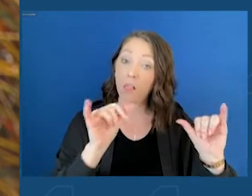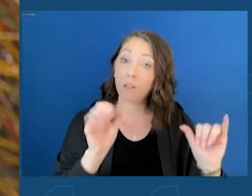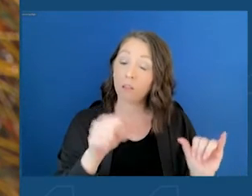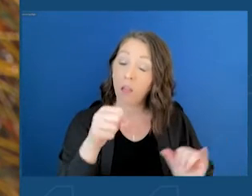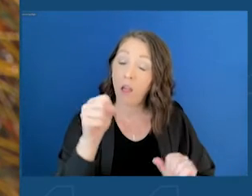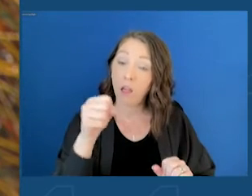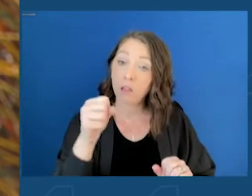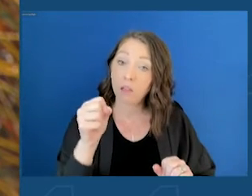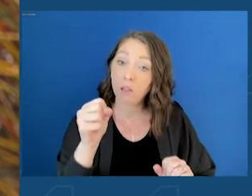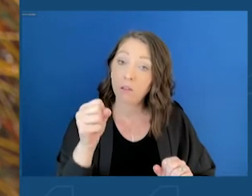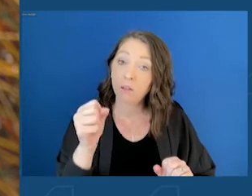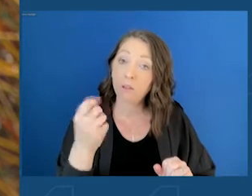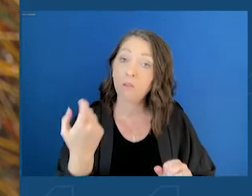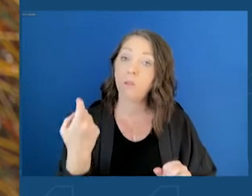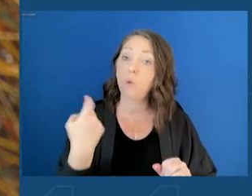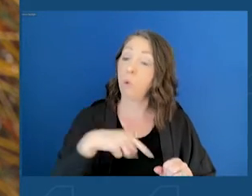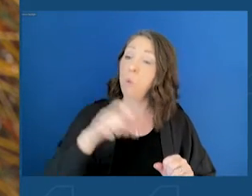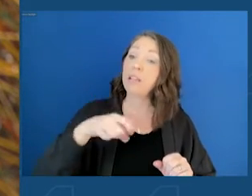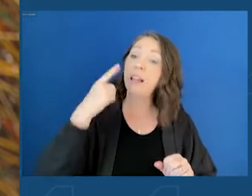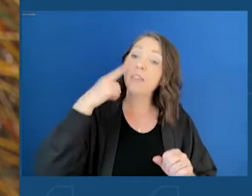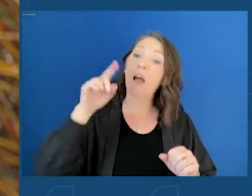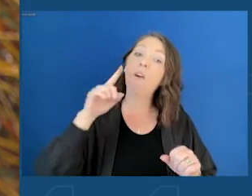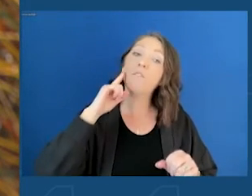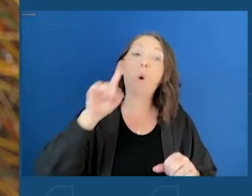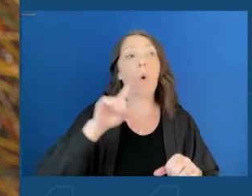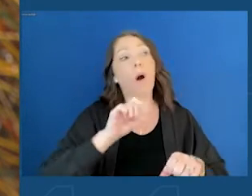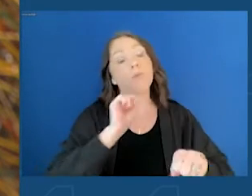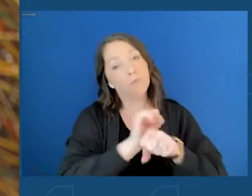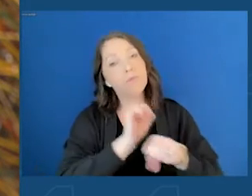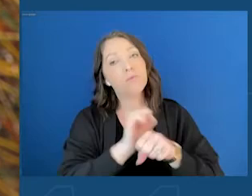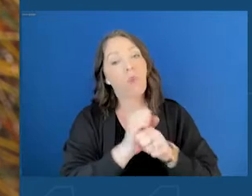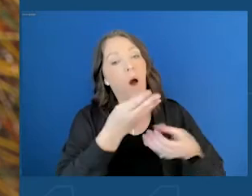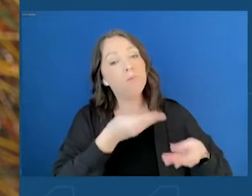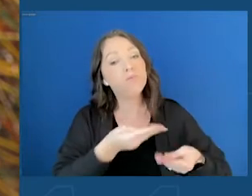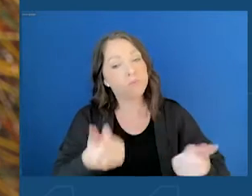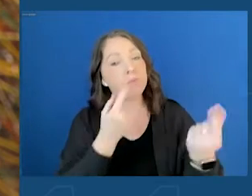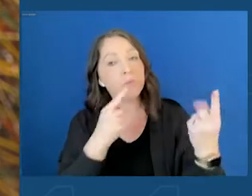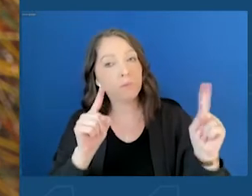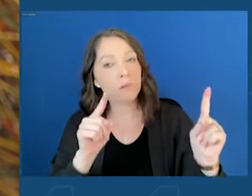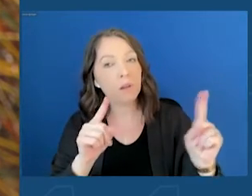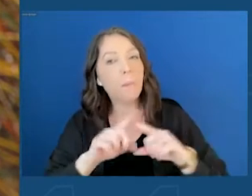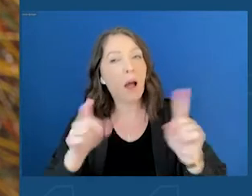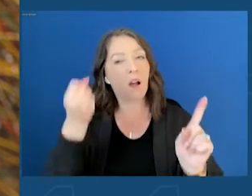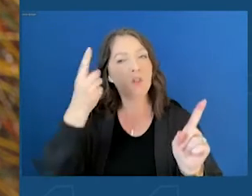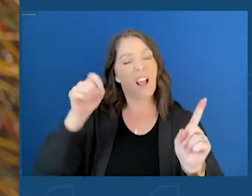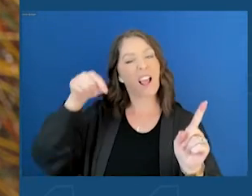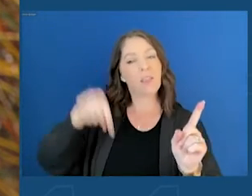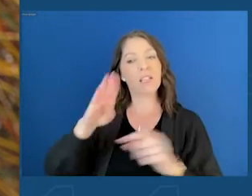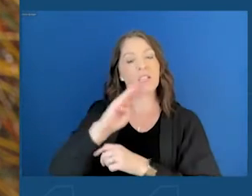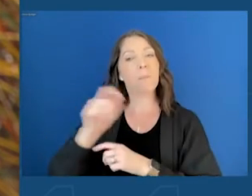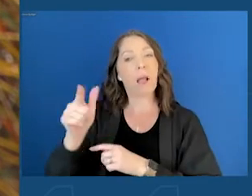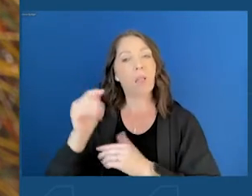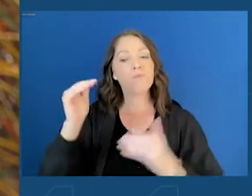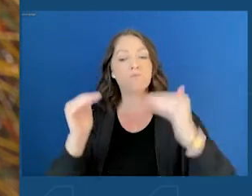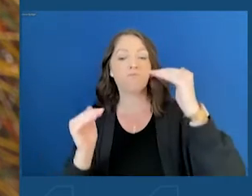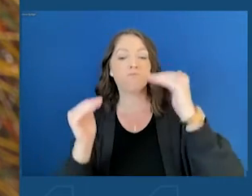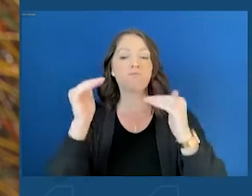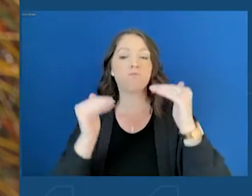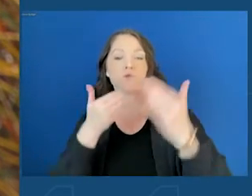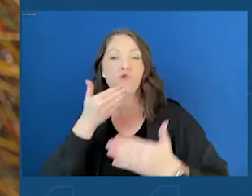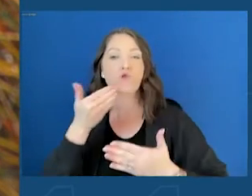that we need to do our jobs effectively, this bill strikes the right balance between public safety